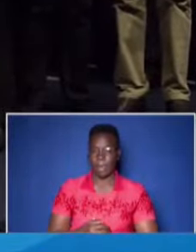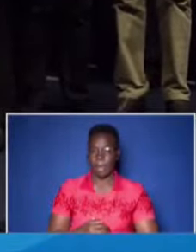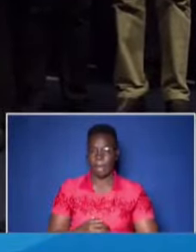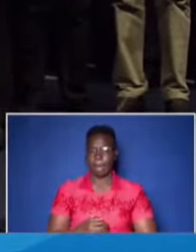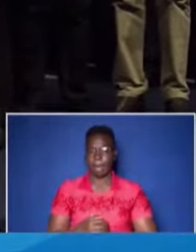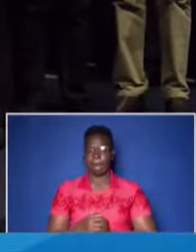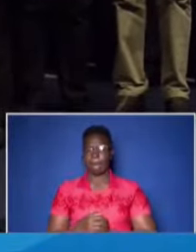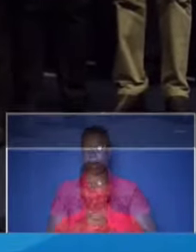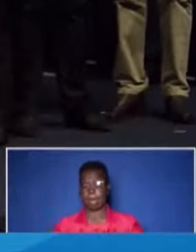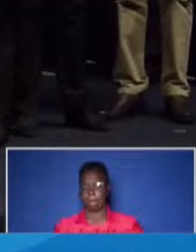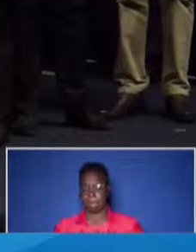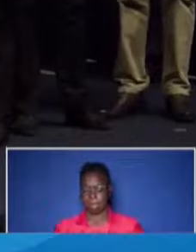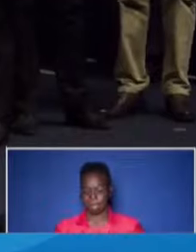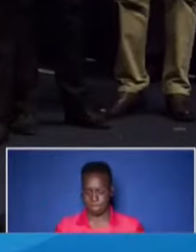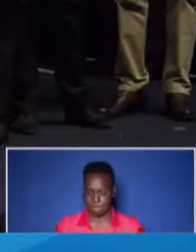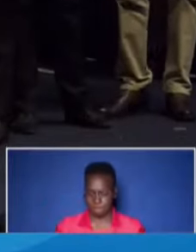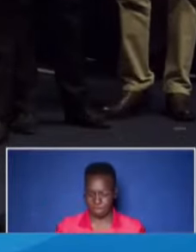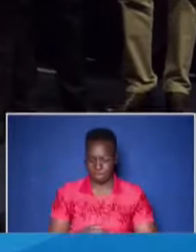ways